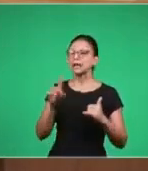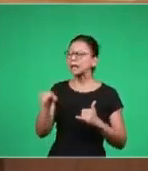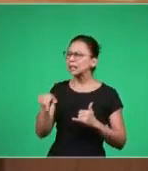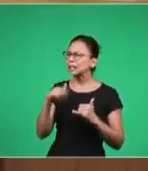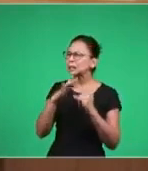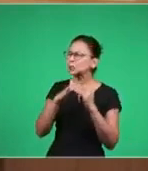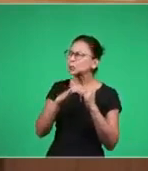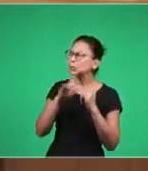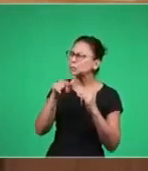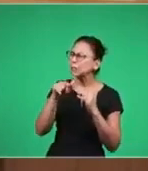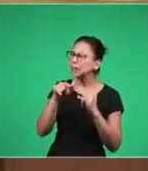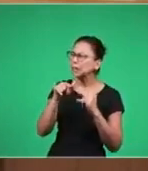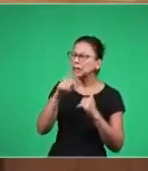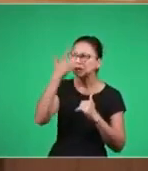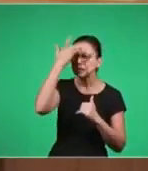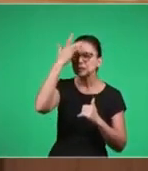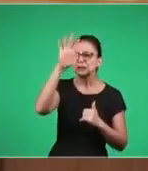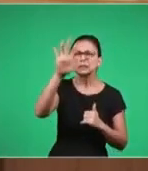YouTube,